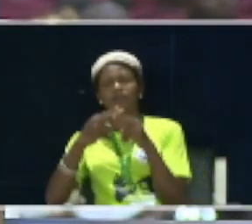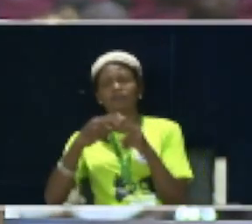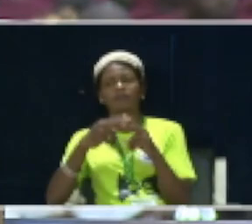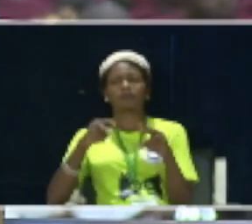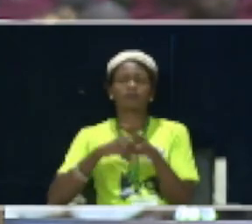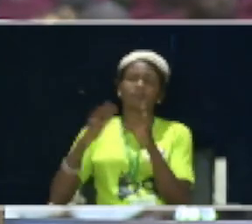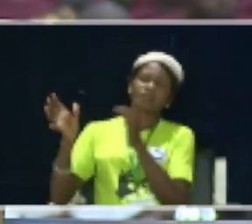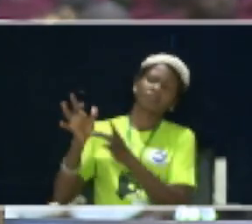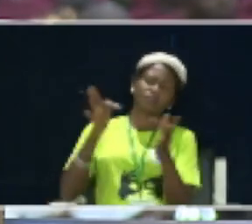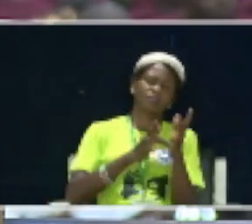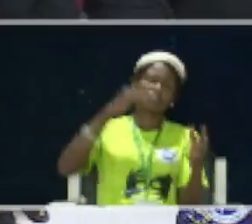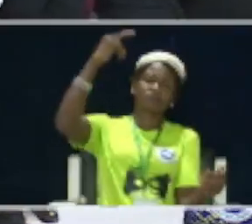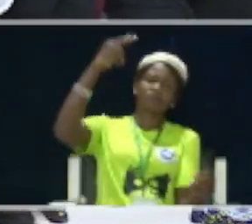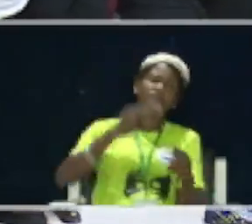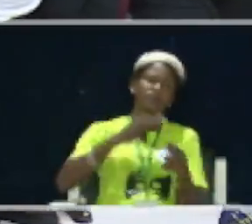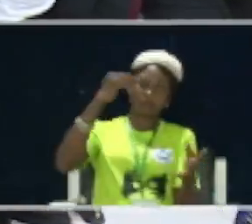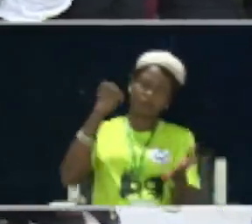In Jesus' name.